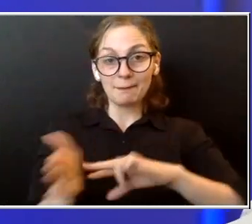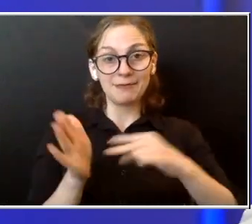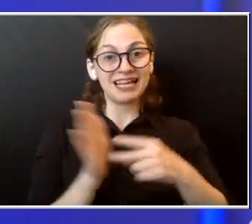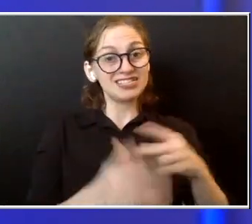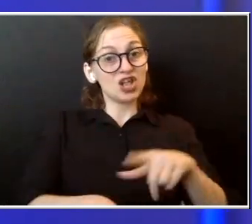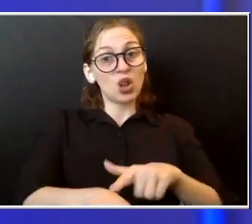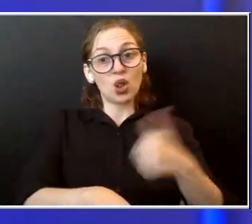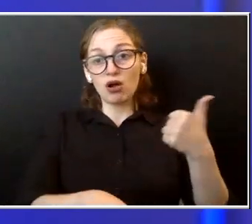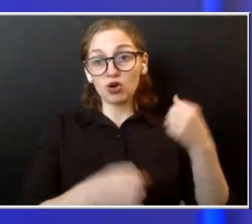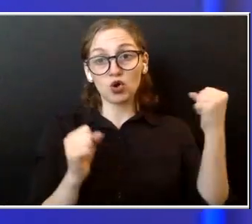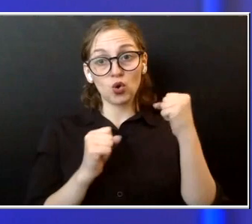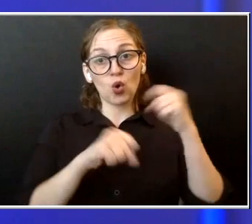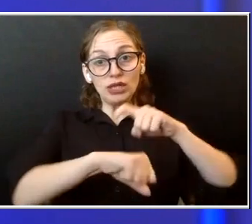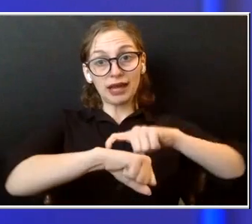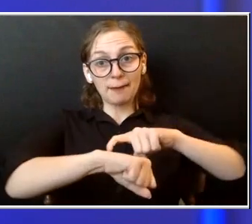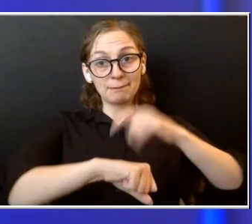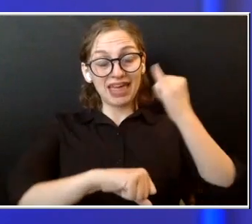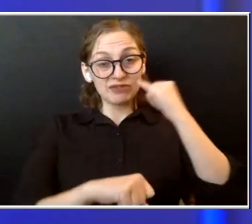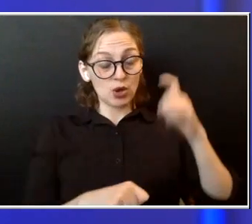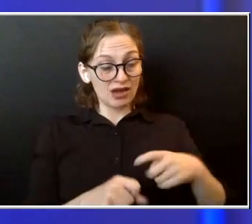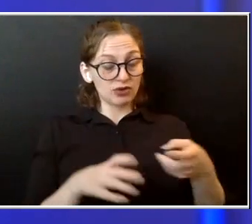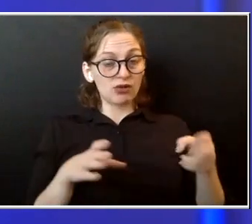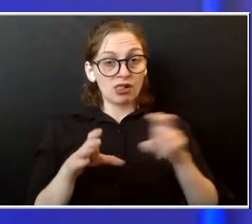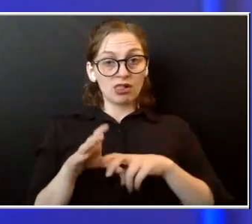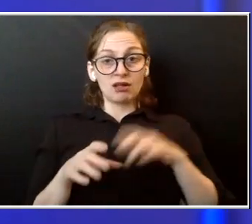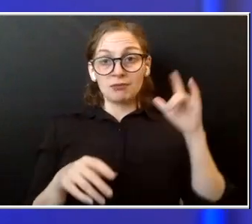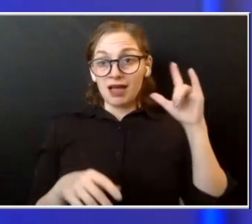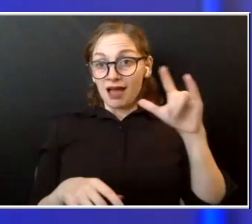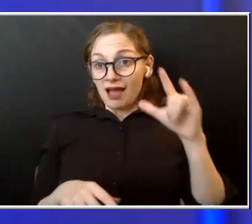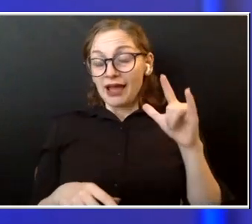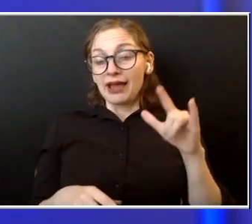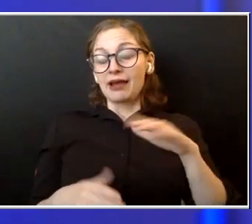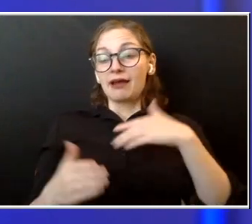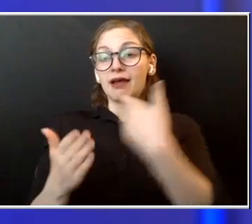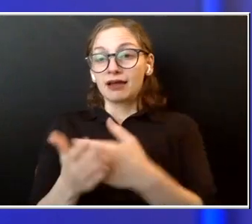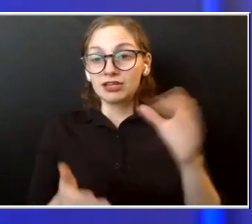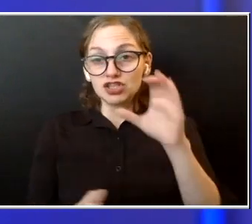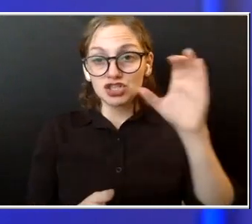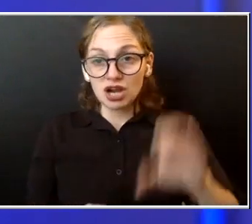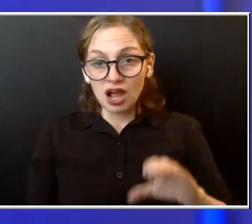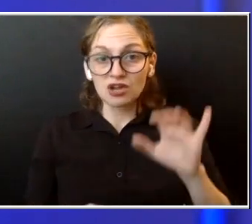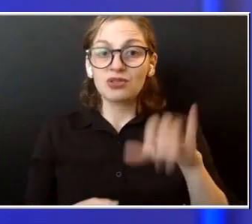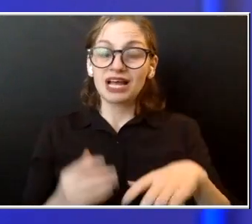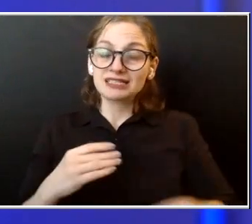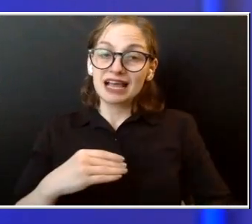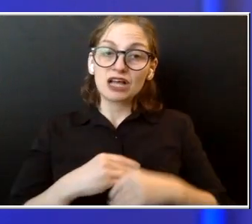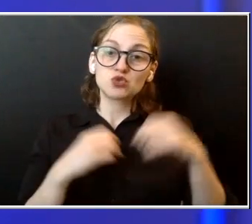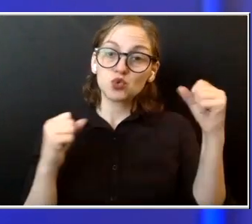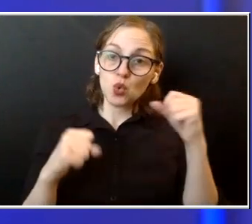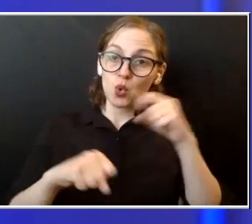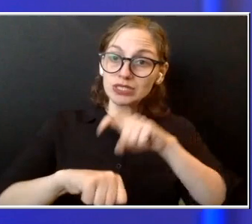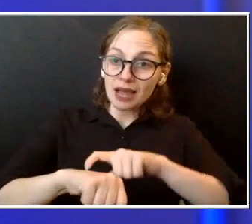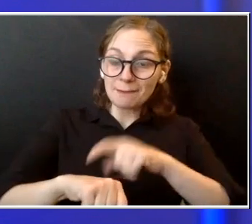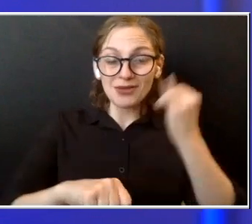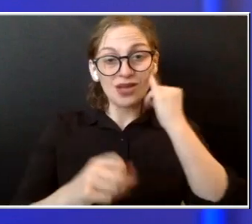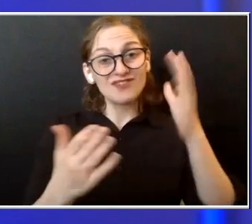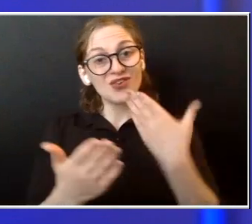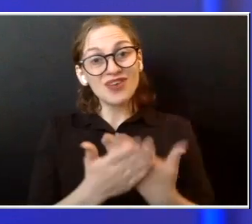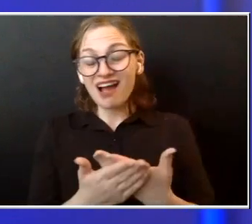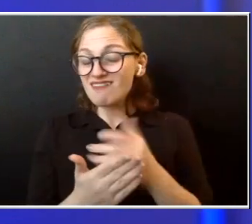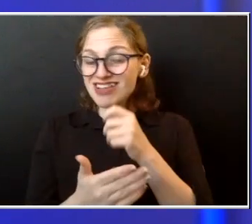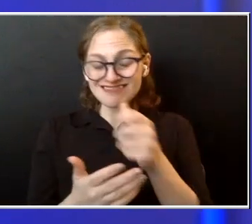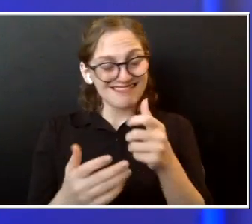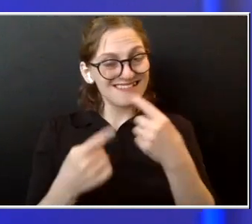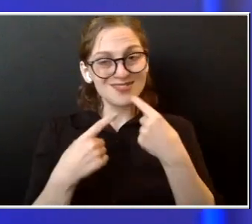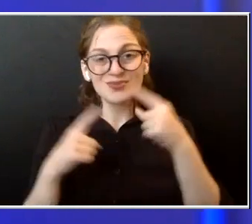here to Chicago, then that adds extra cold time. And if you get that organ and it's not suitable, it might not work, so you might actually